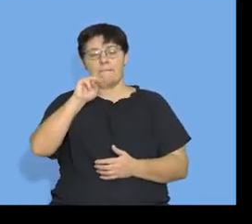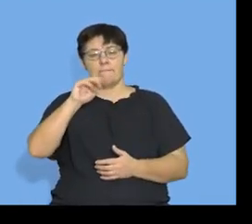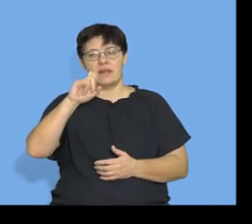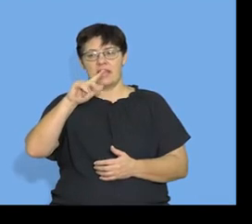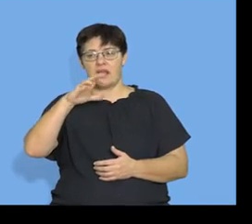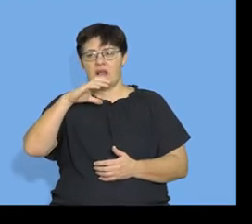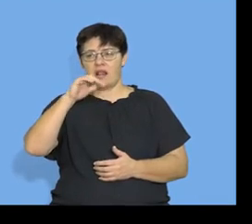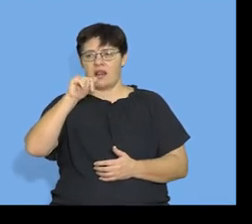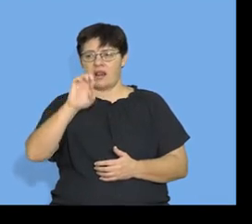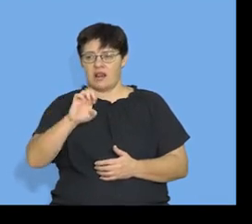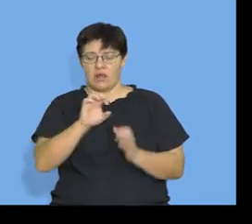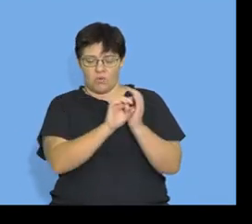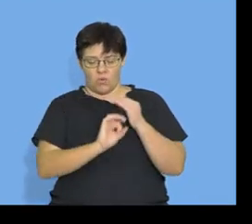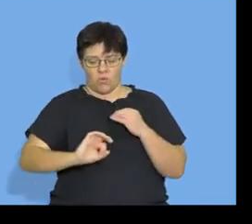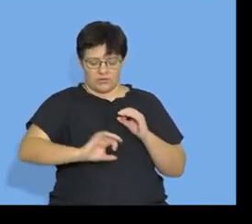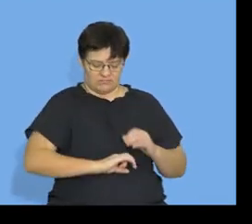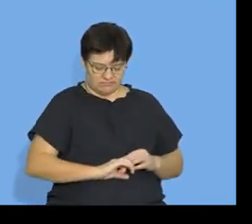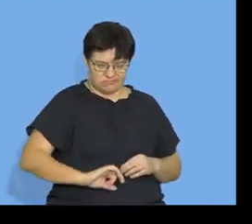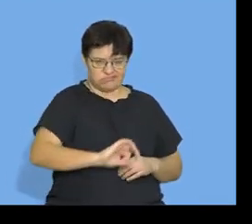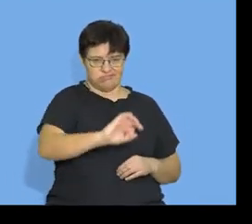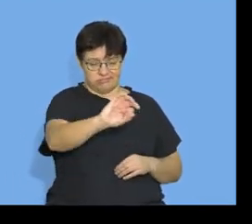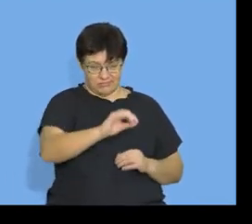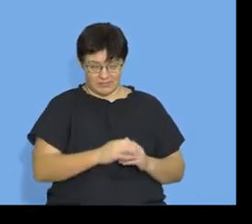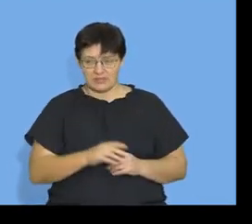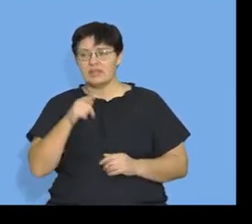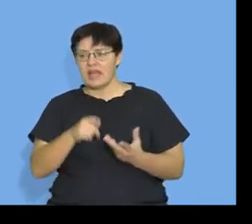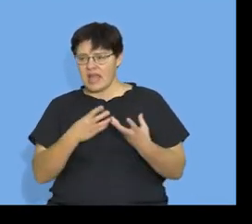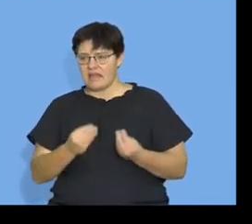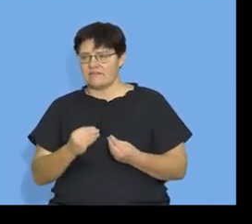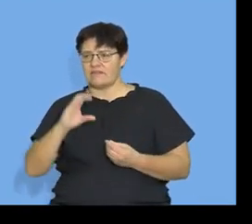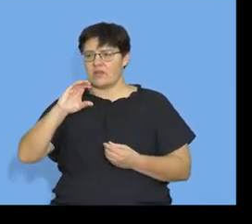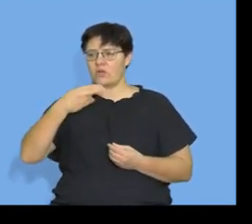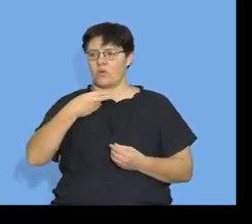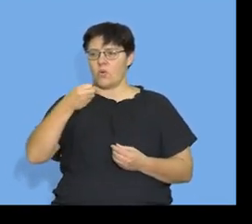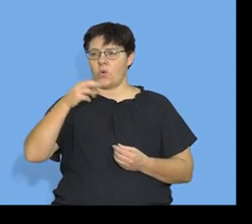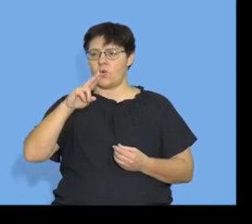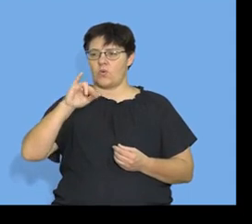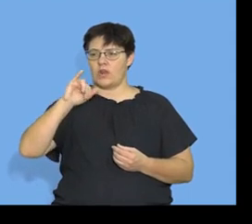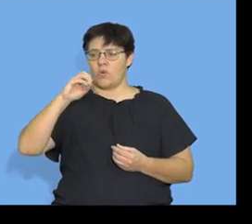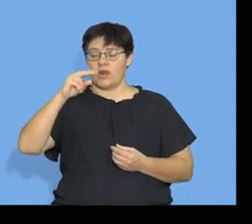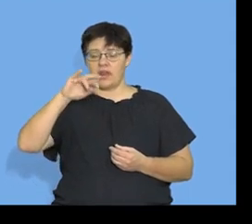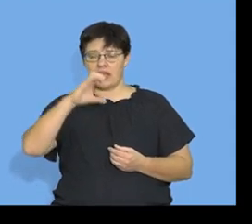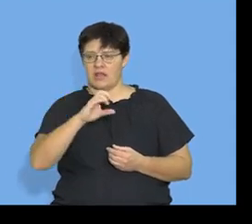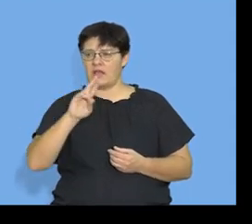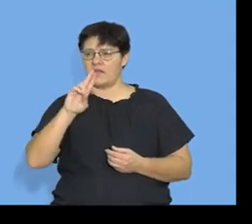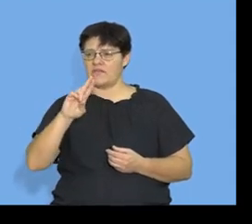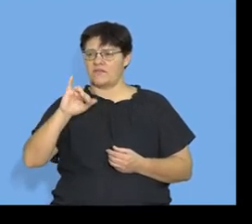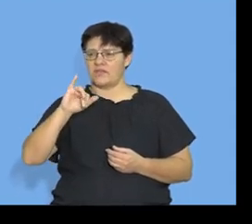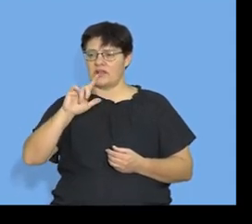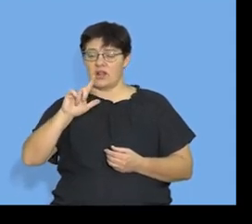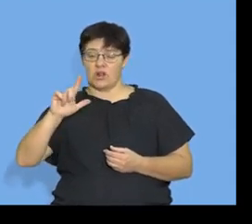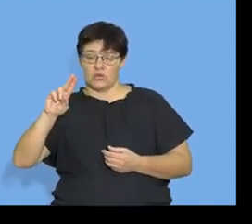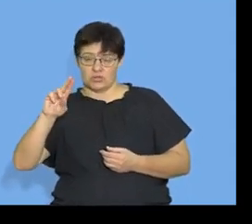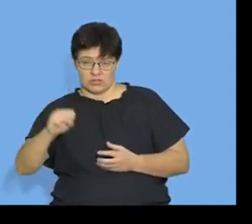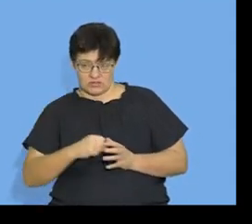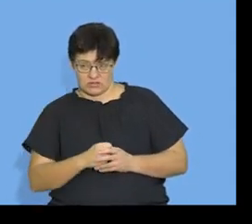cord. And this placenta contains chorionic villi or folds that